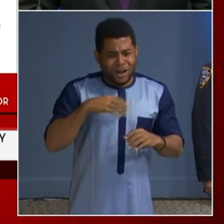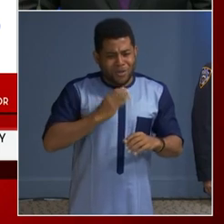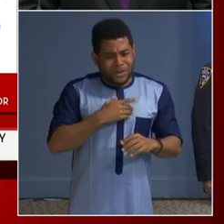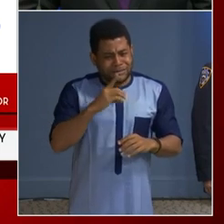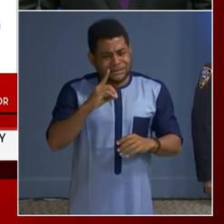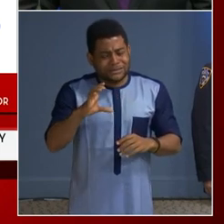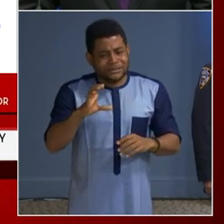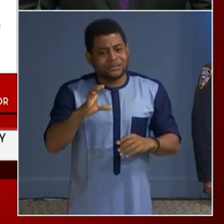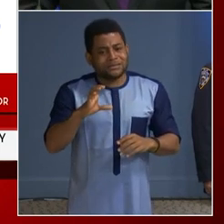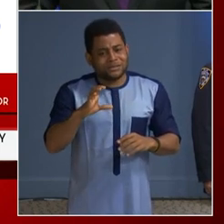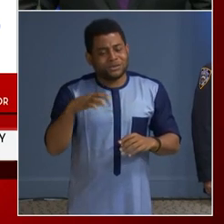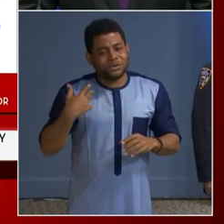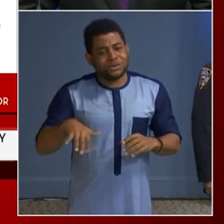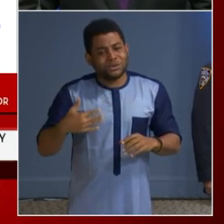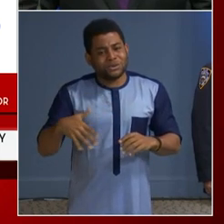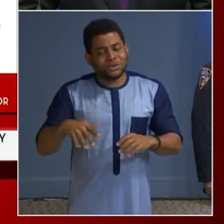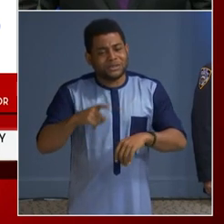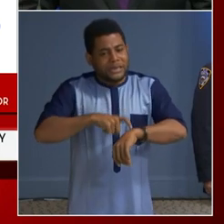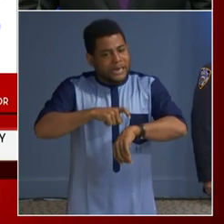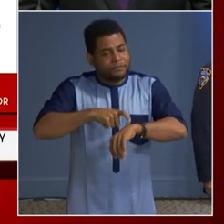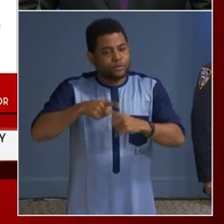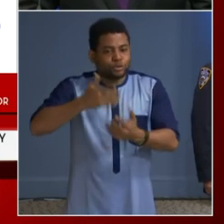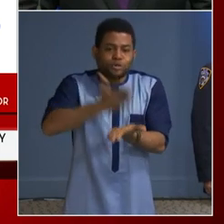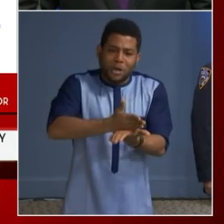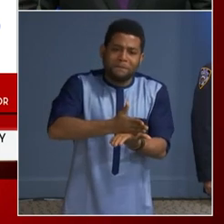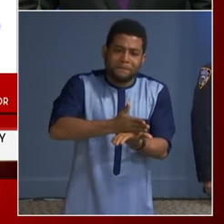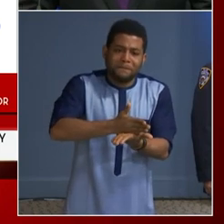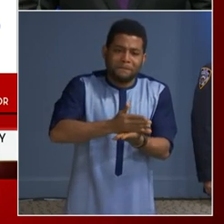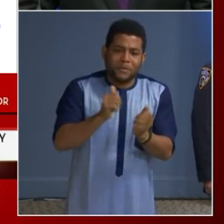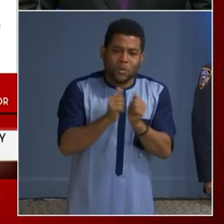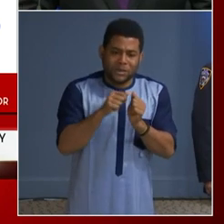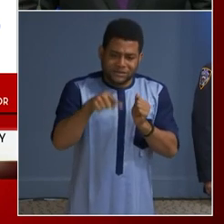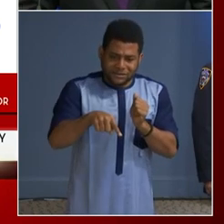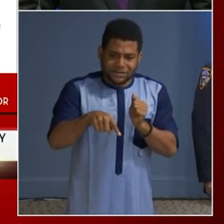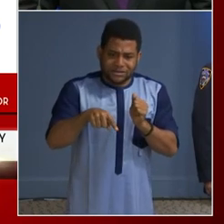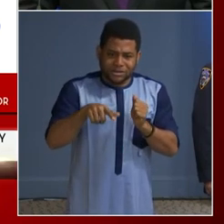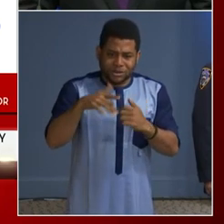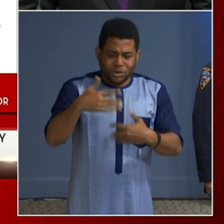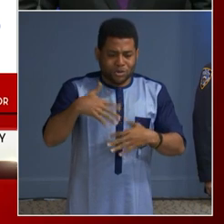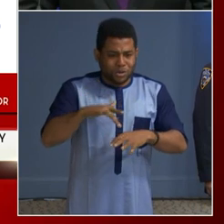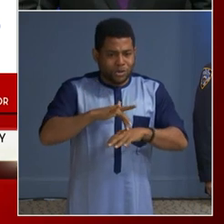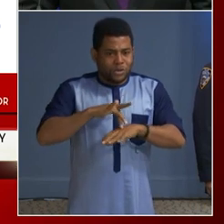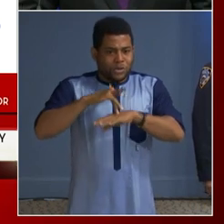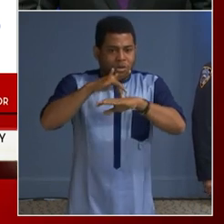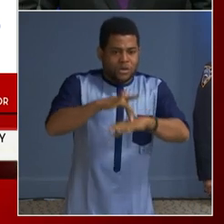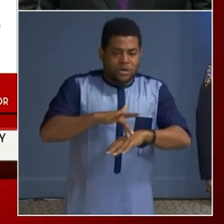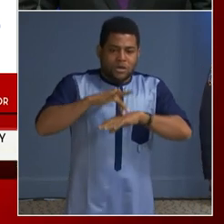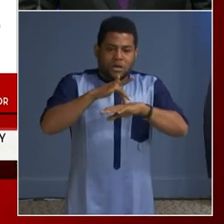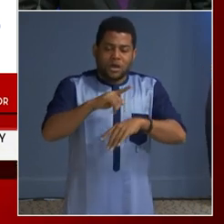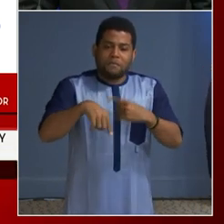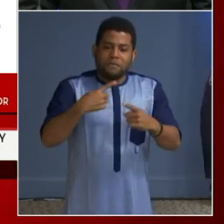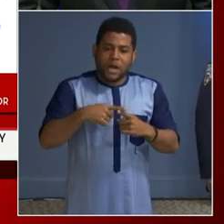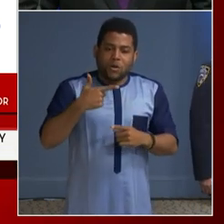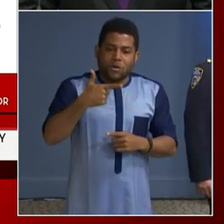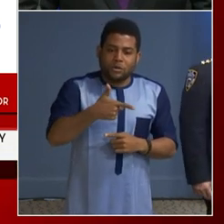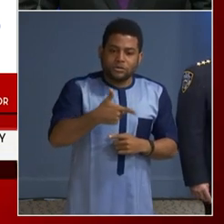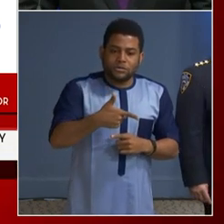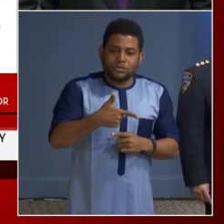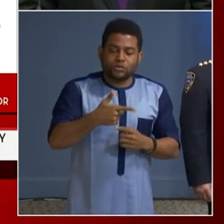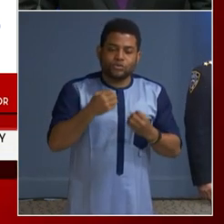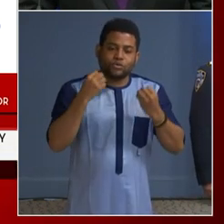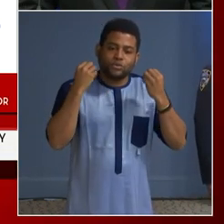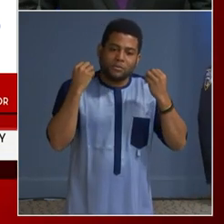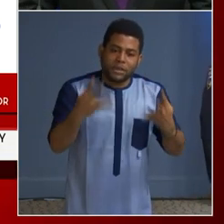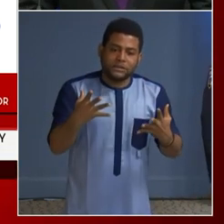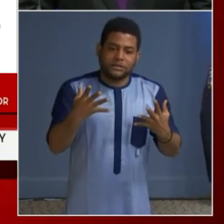this fixation with guns. There are too many guns on